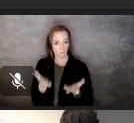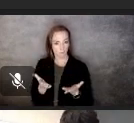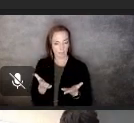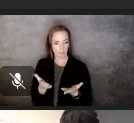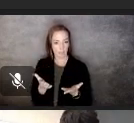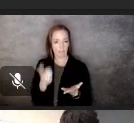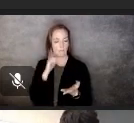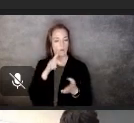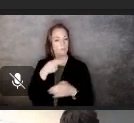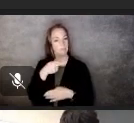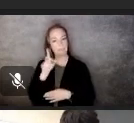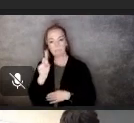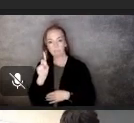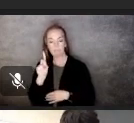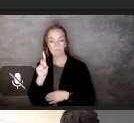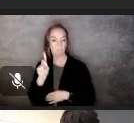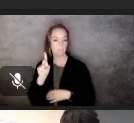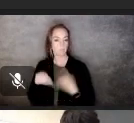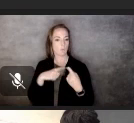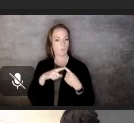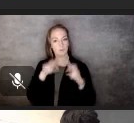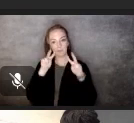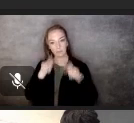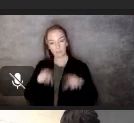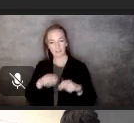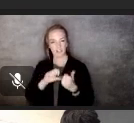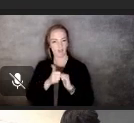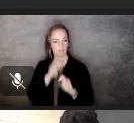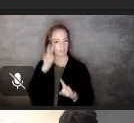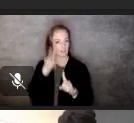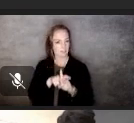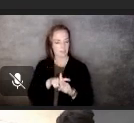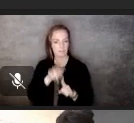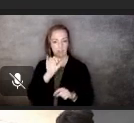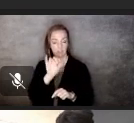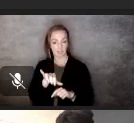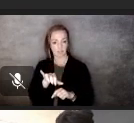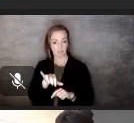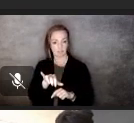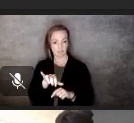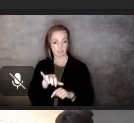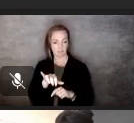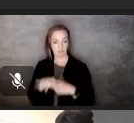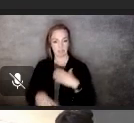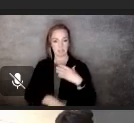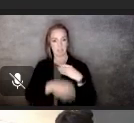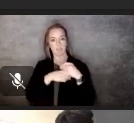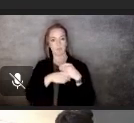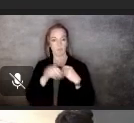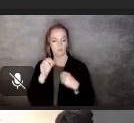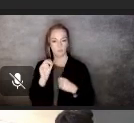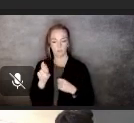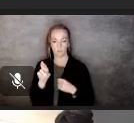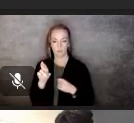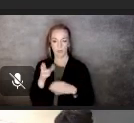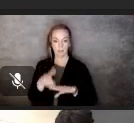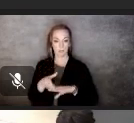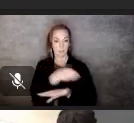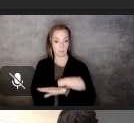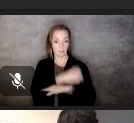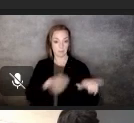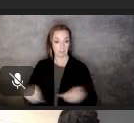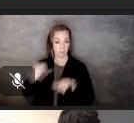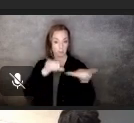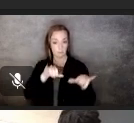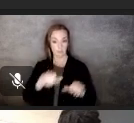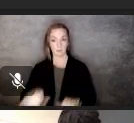development as we look at implementation of this additional or improved standards?